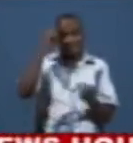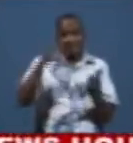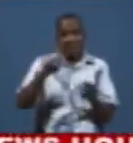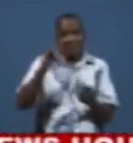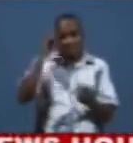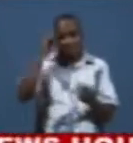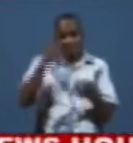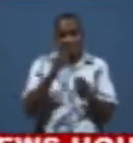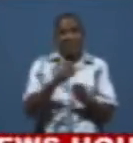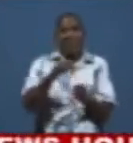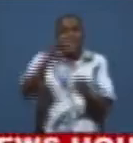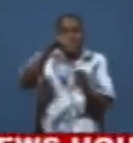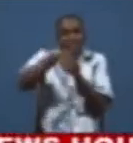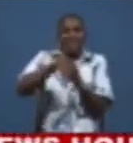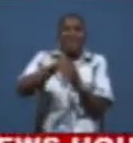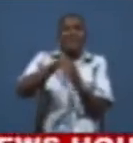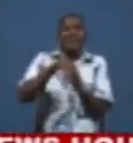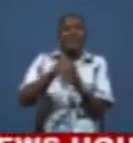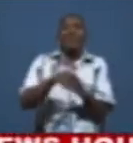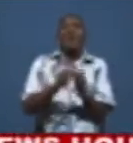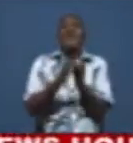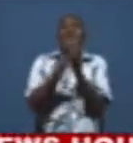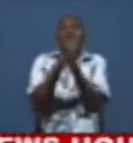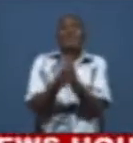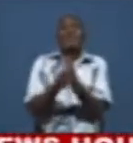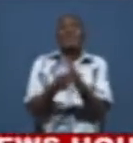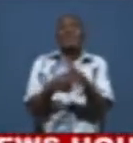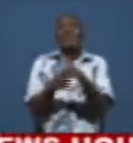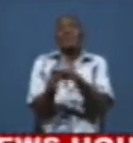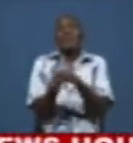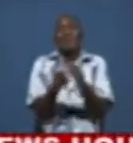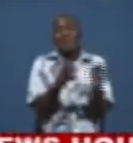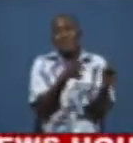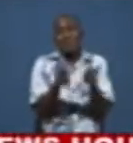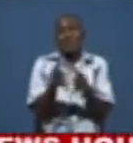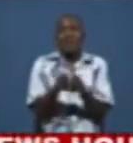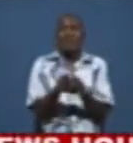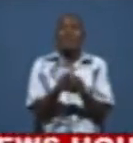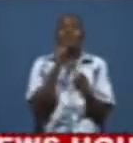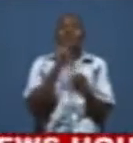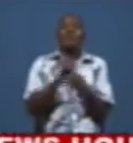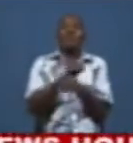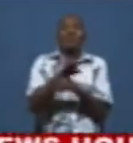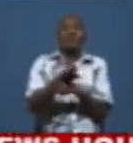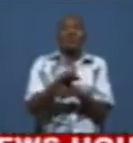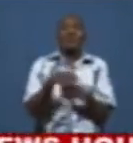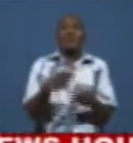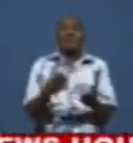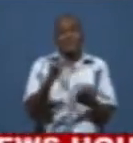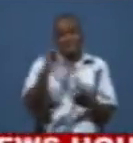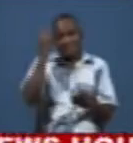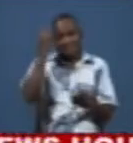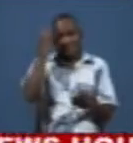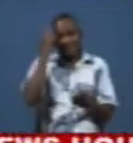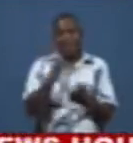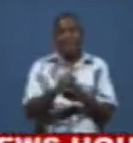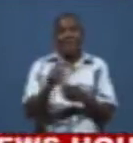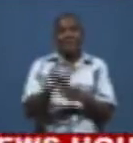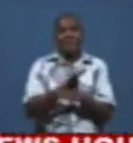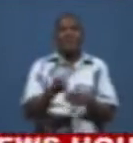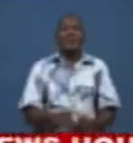official was allegedly involved in acts of bribery intended to improperly influence his conduct of government